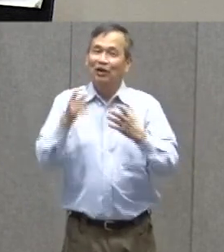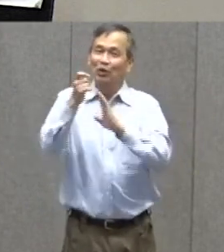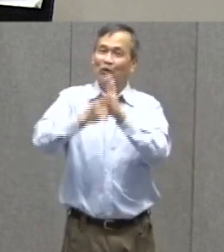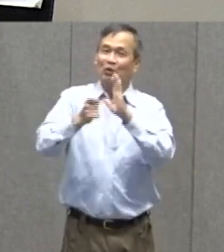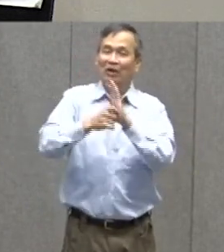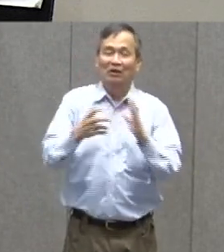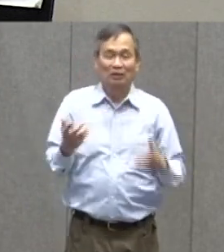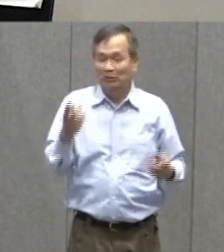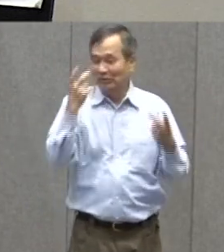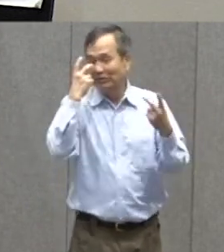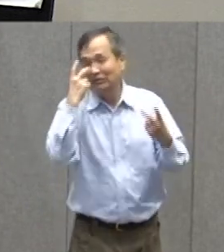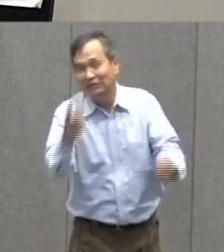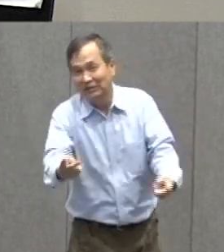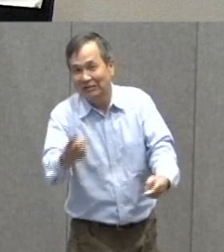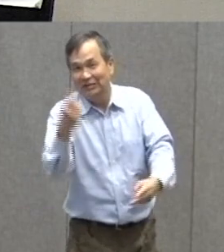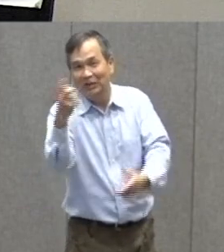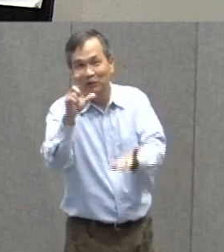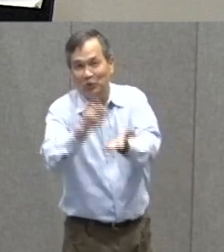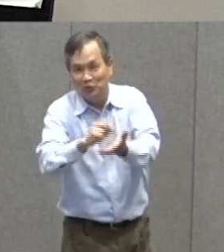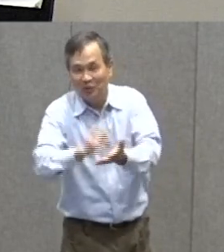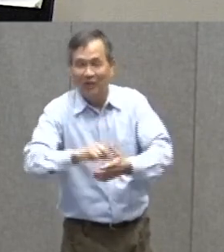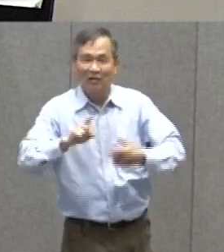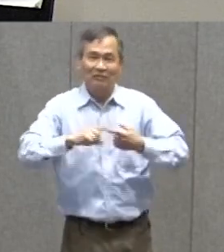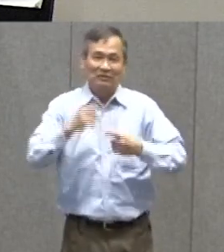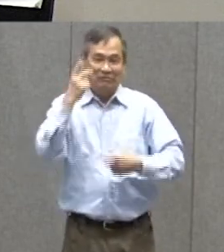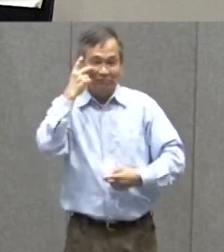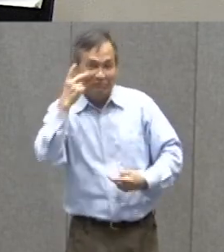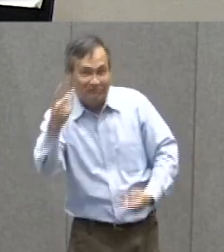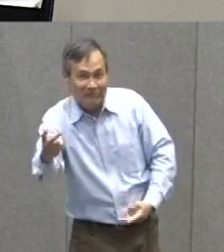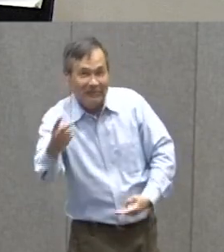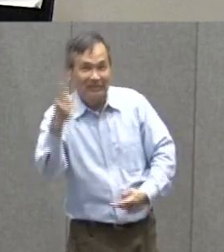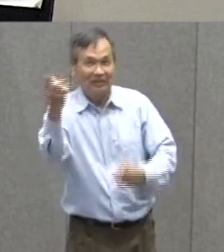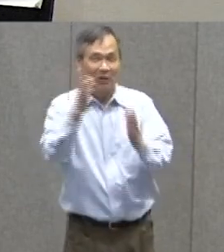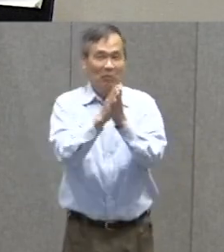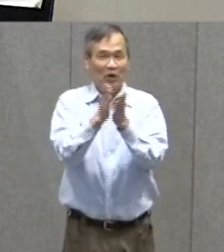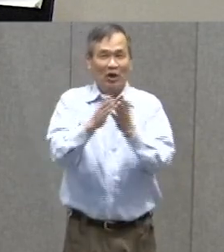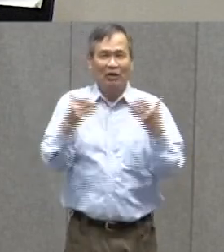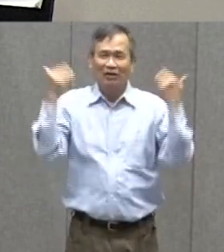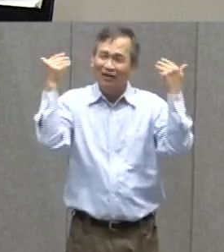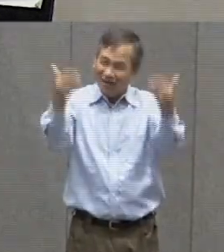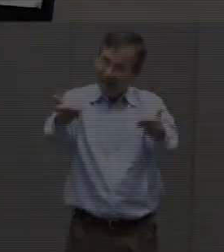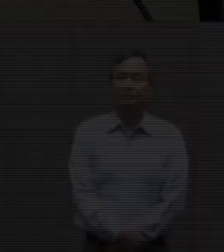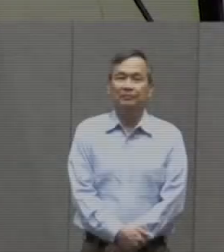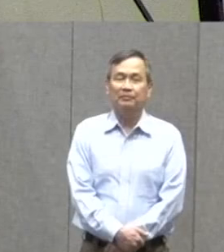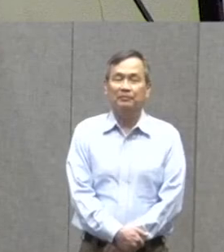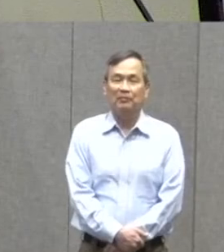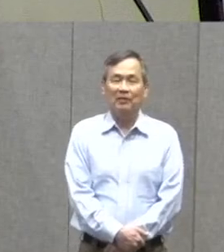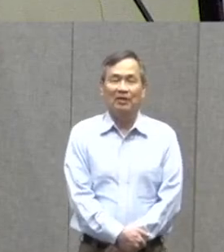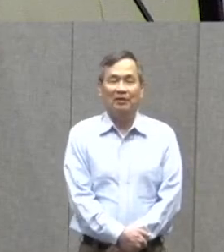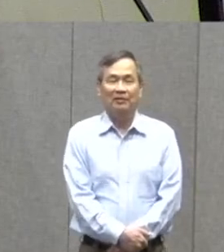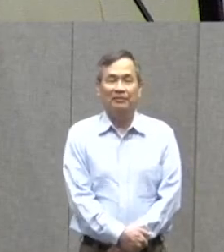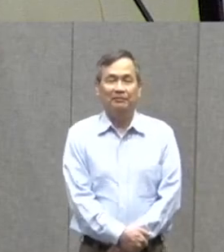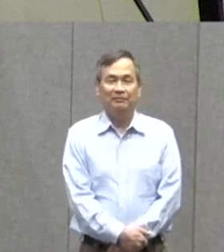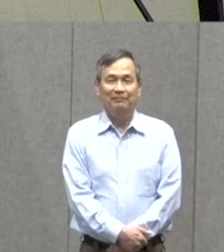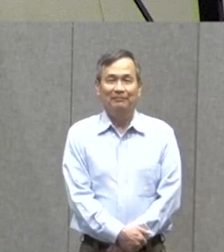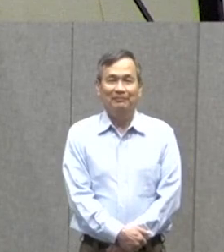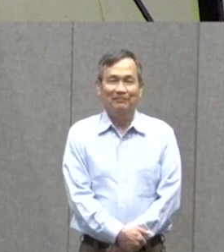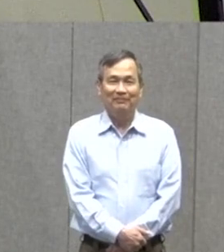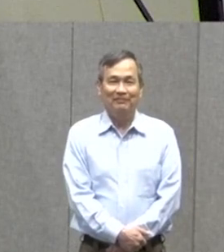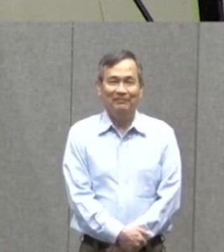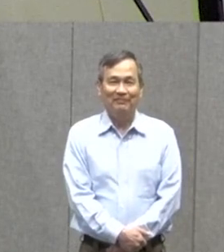newspaper clipping, a book, or whatever it is. But write them down. Practice that writing. It's very important. 2,